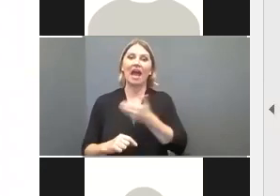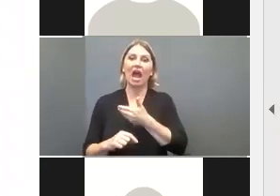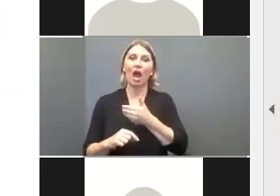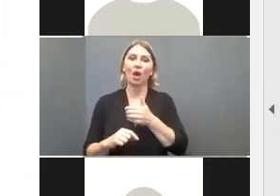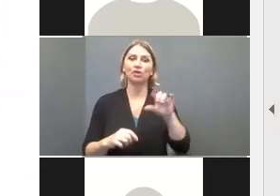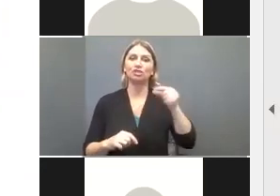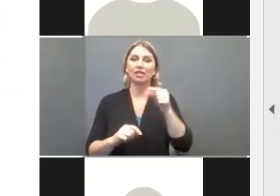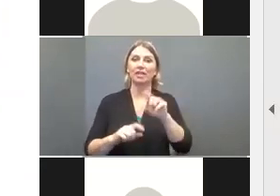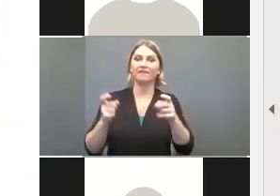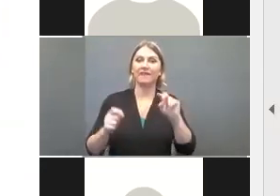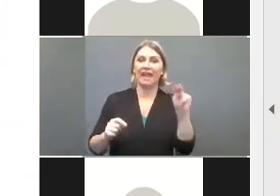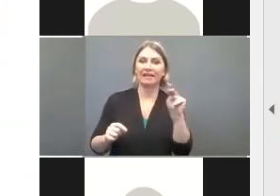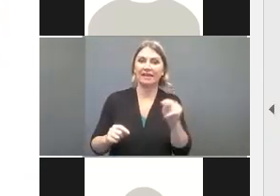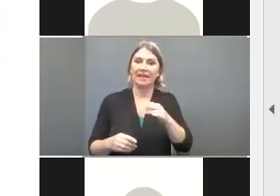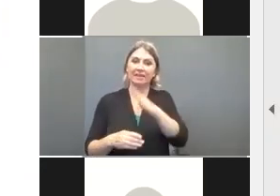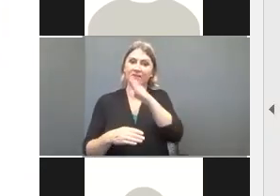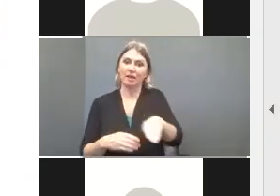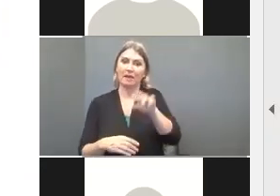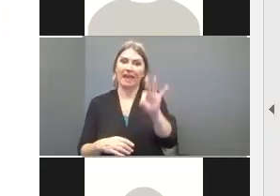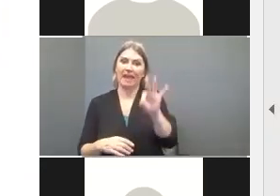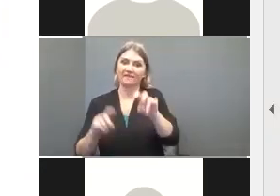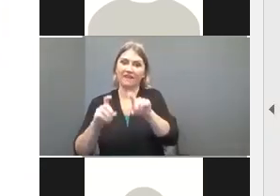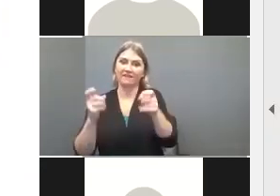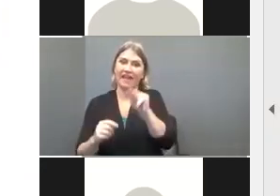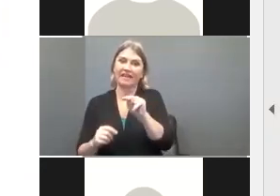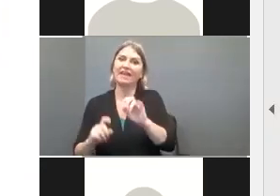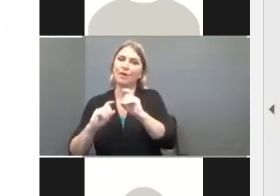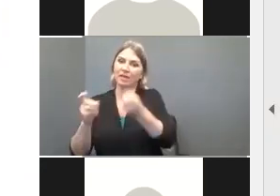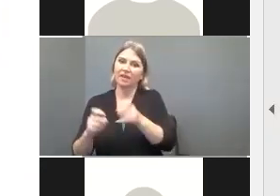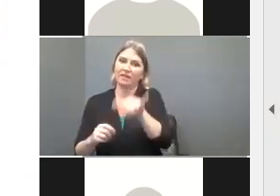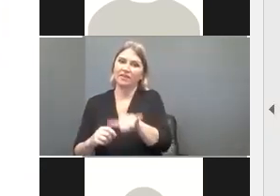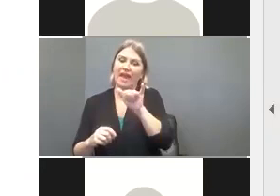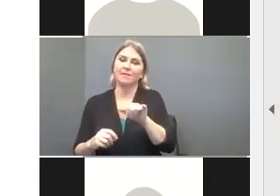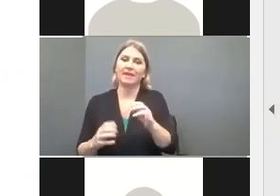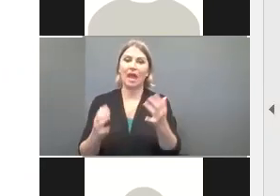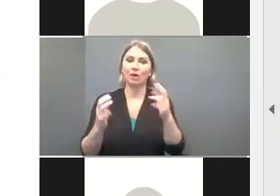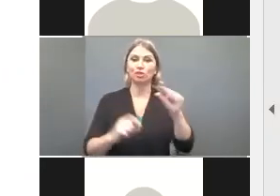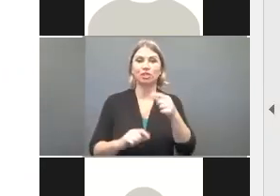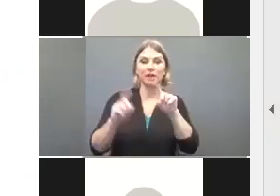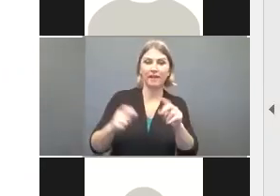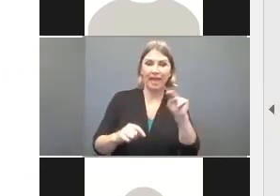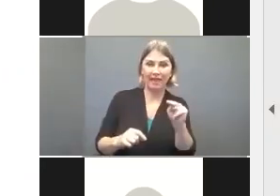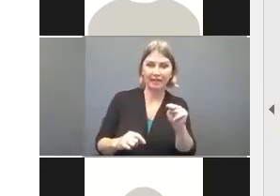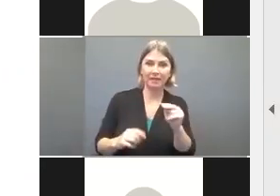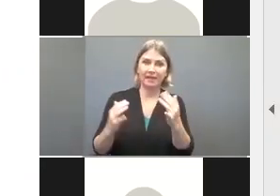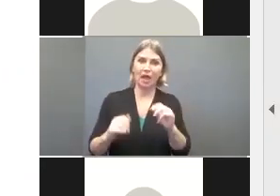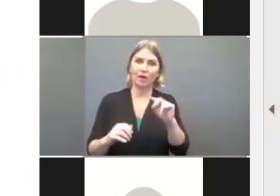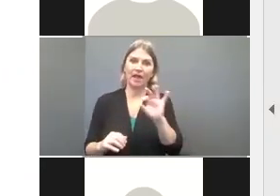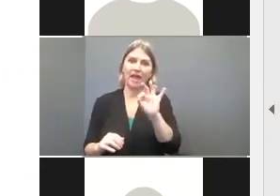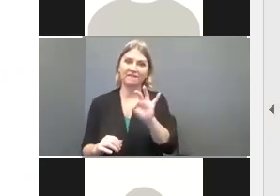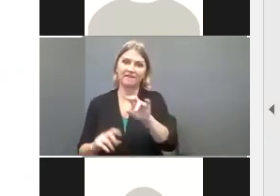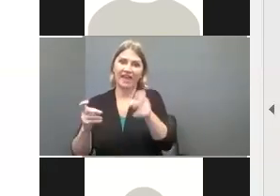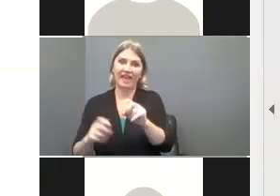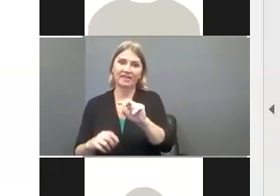n divided by f of n would be greater than 0, where g of n in our case was n squared and f of n was n